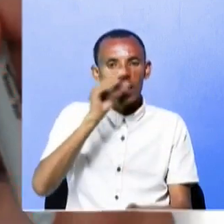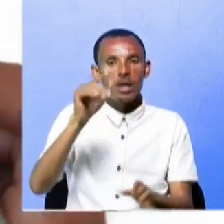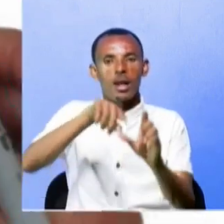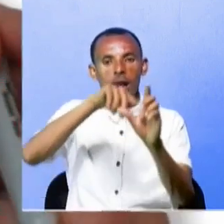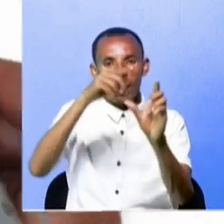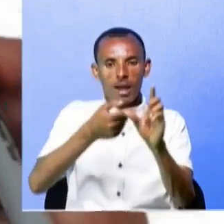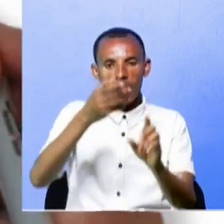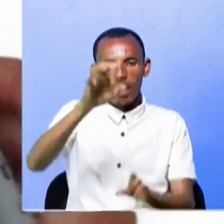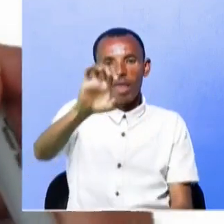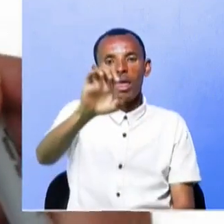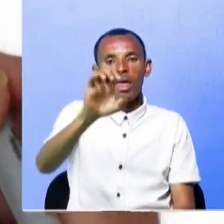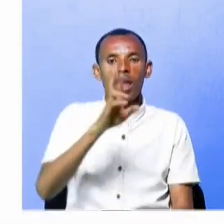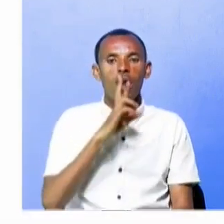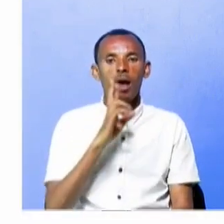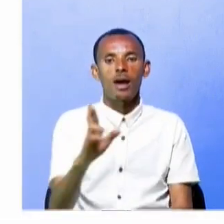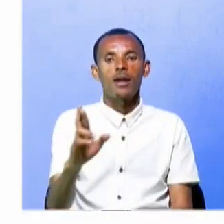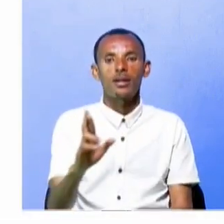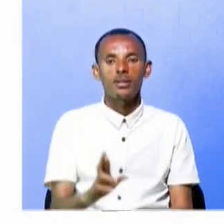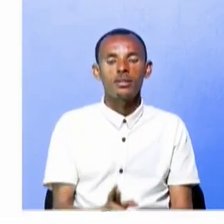ER,